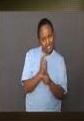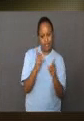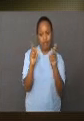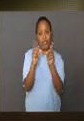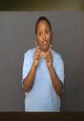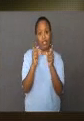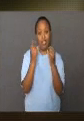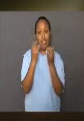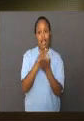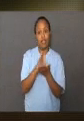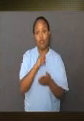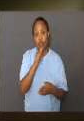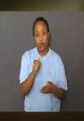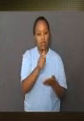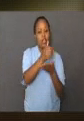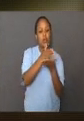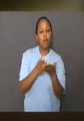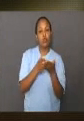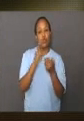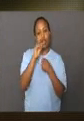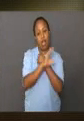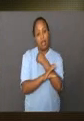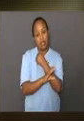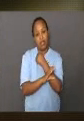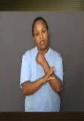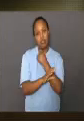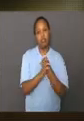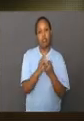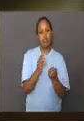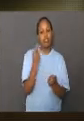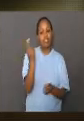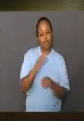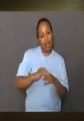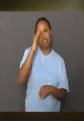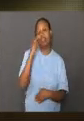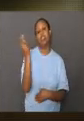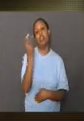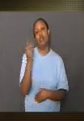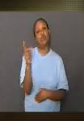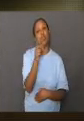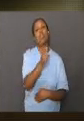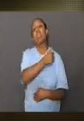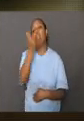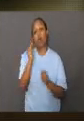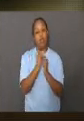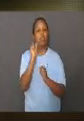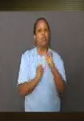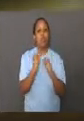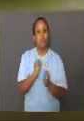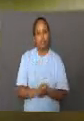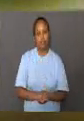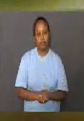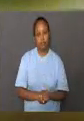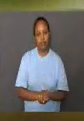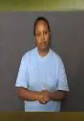fairly, some parts of the country would benefit more than others.